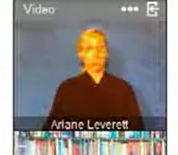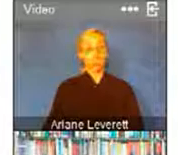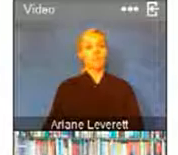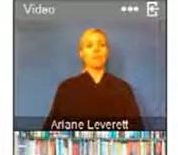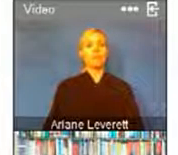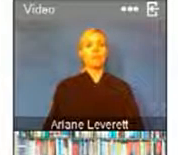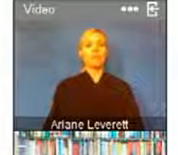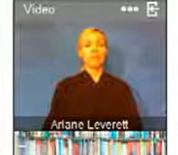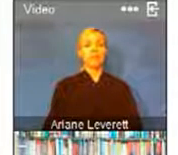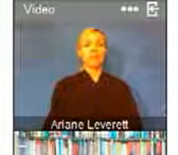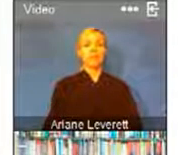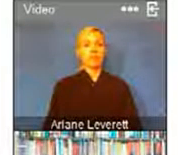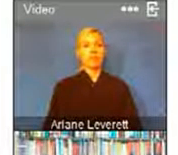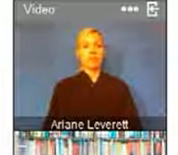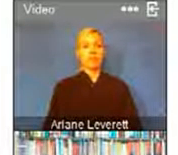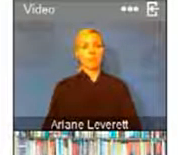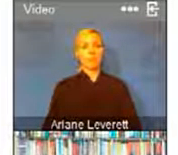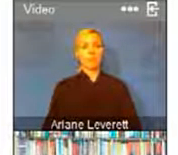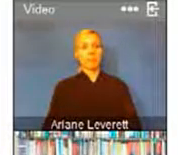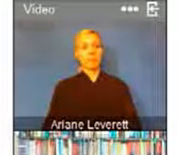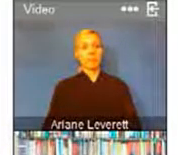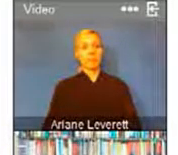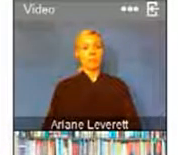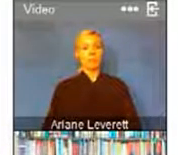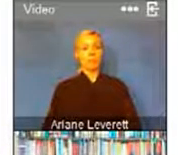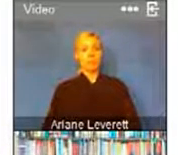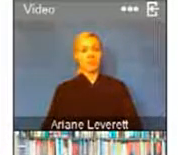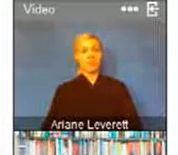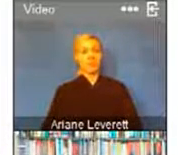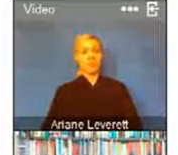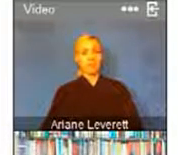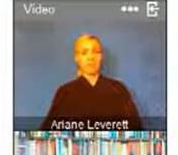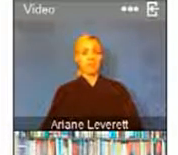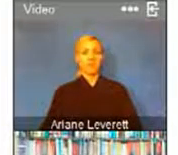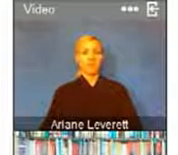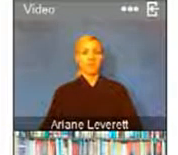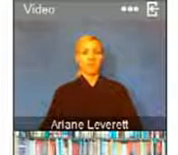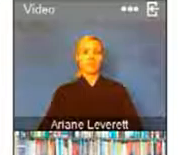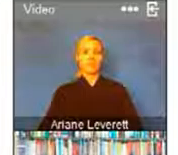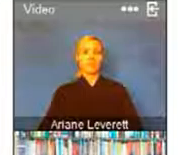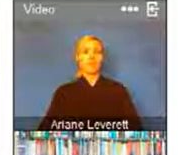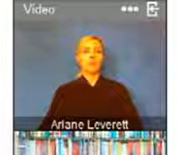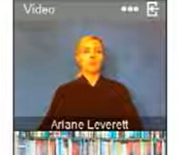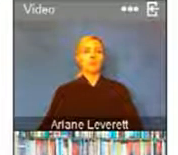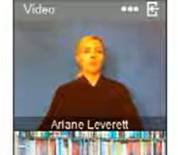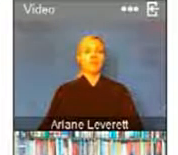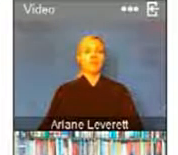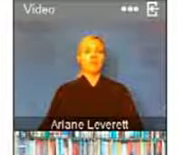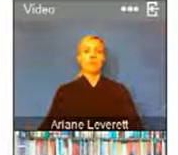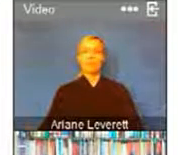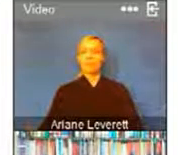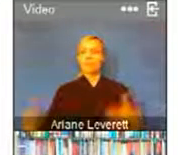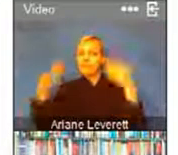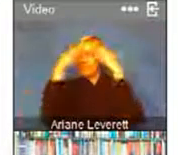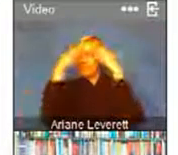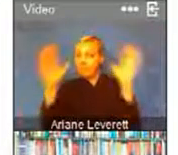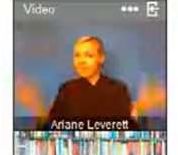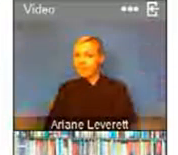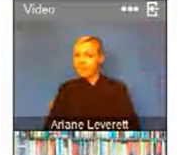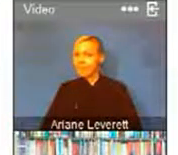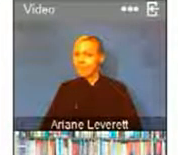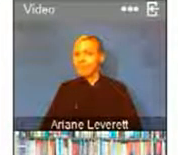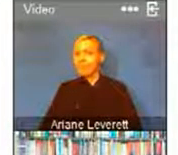Disability Training Program to support high-risk communities with visits of trained community health workers.